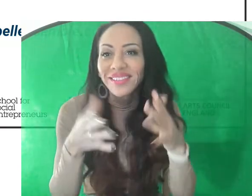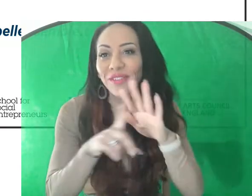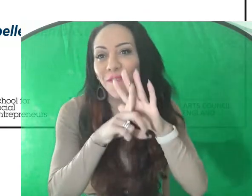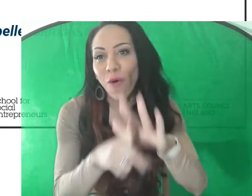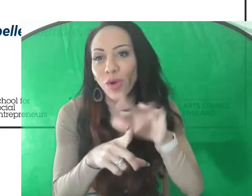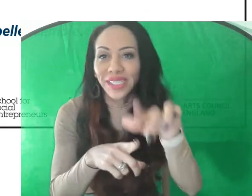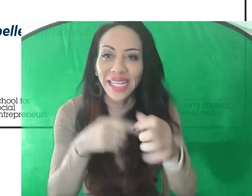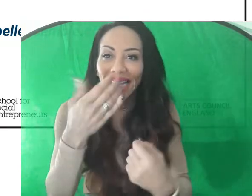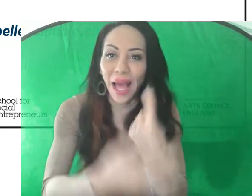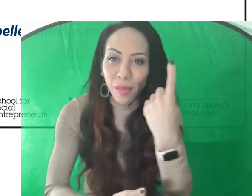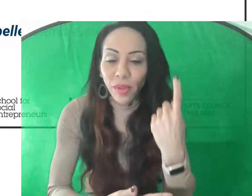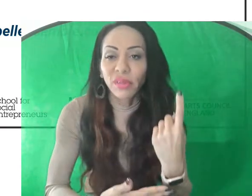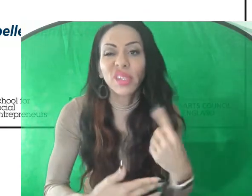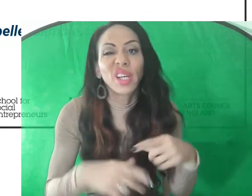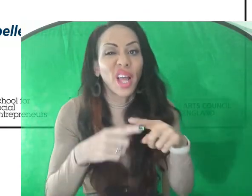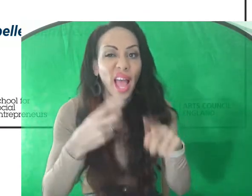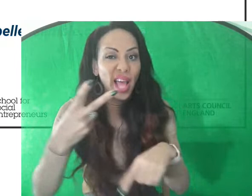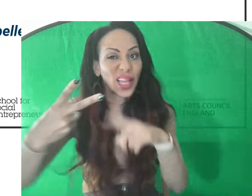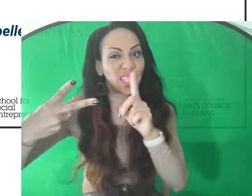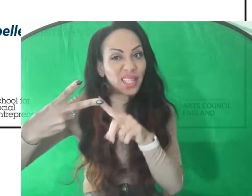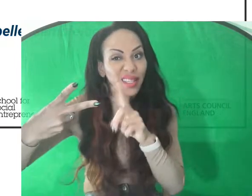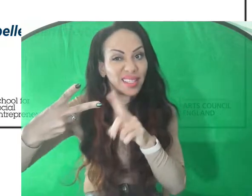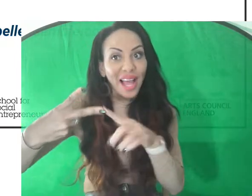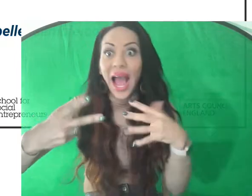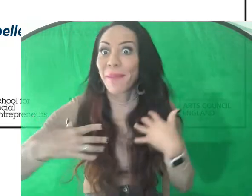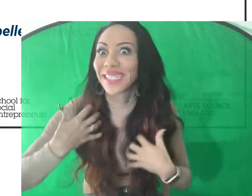in a similar sort of vein then, sorry everyone, I'm excited.